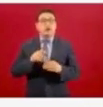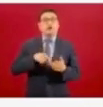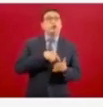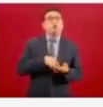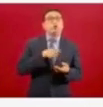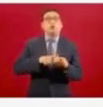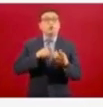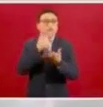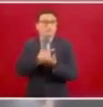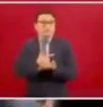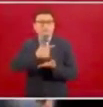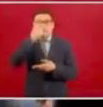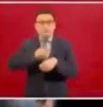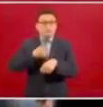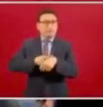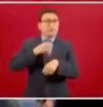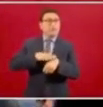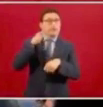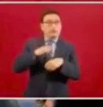Now, this